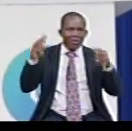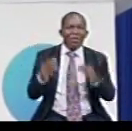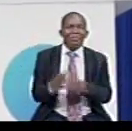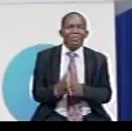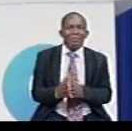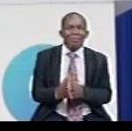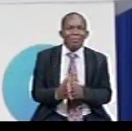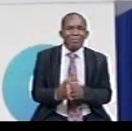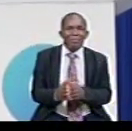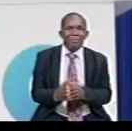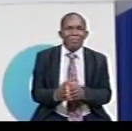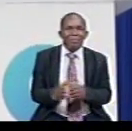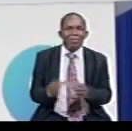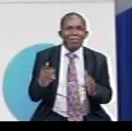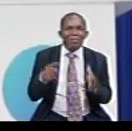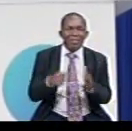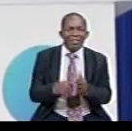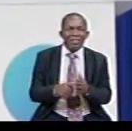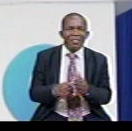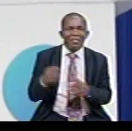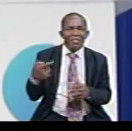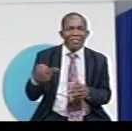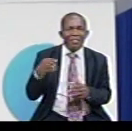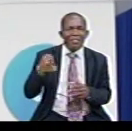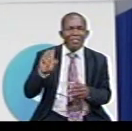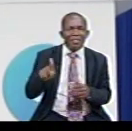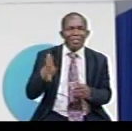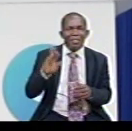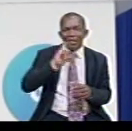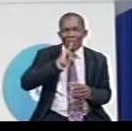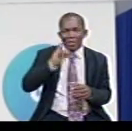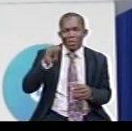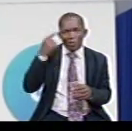This GCK is for 6 days.